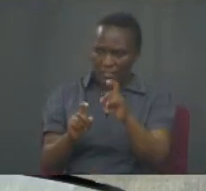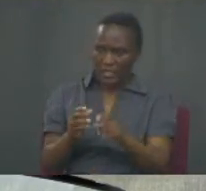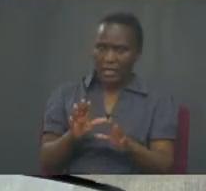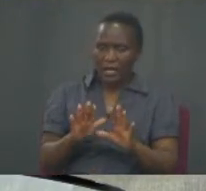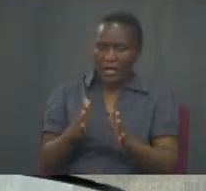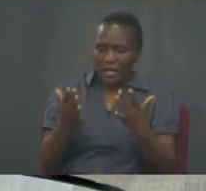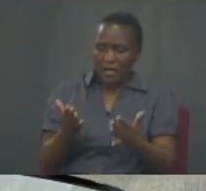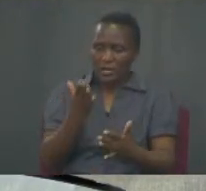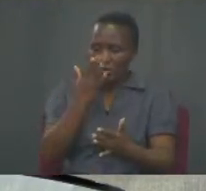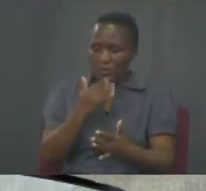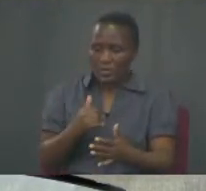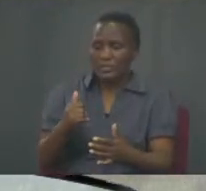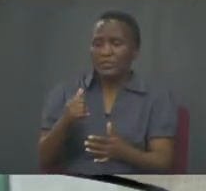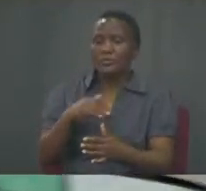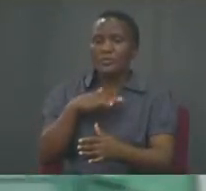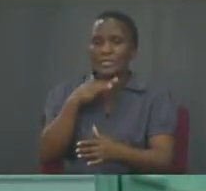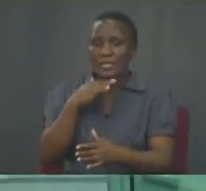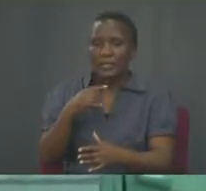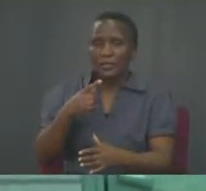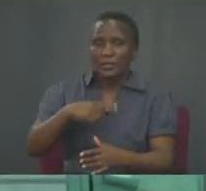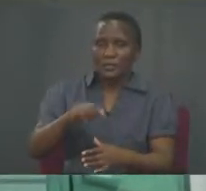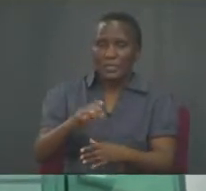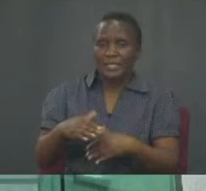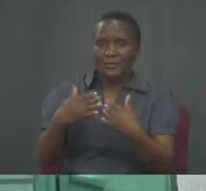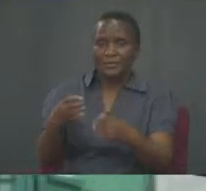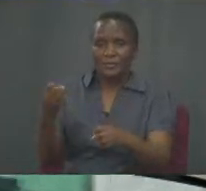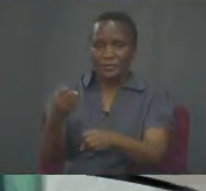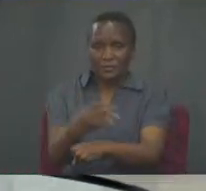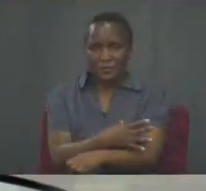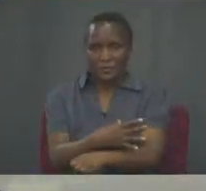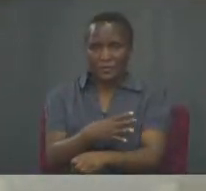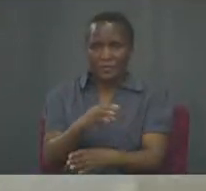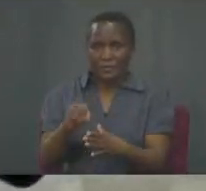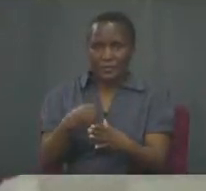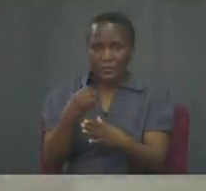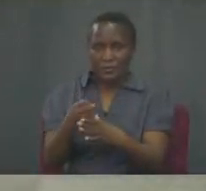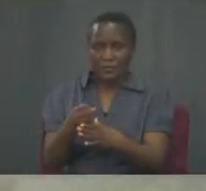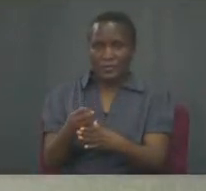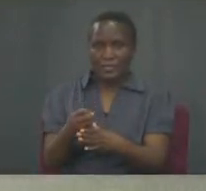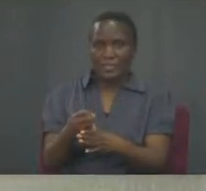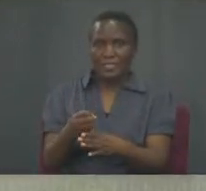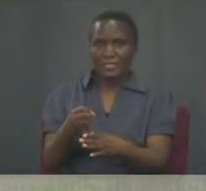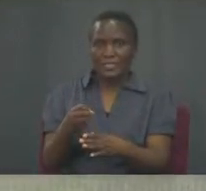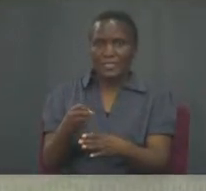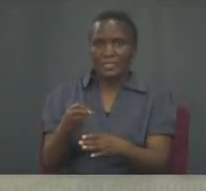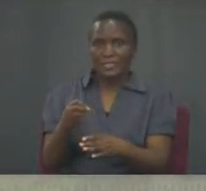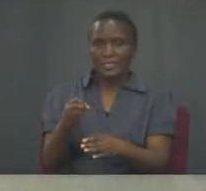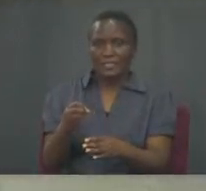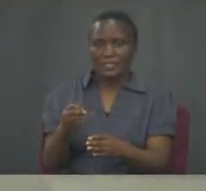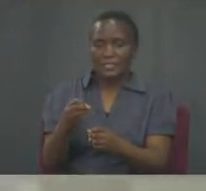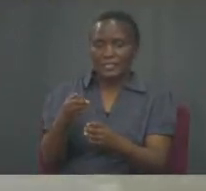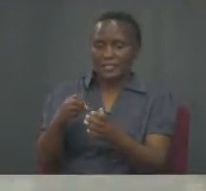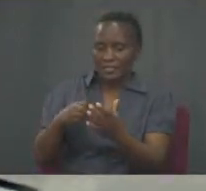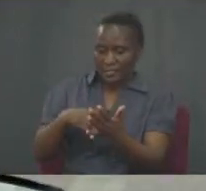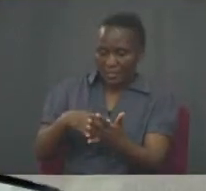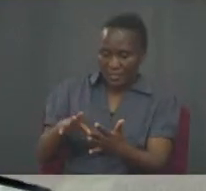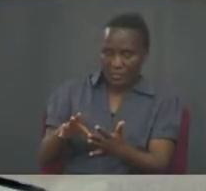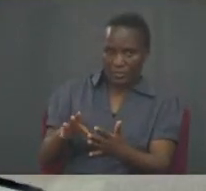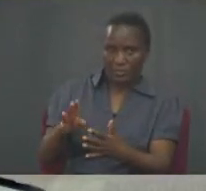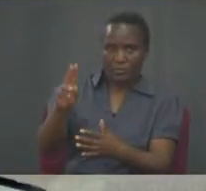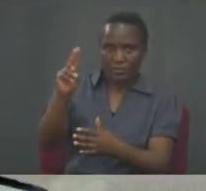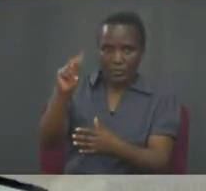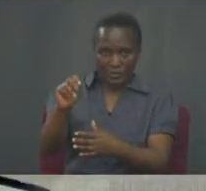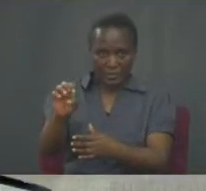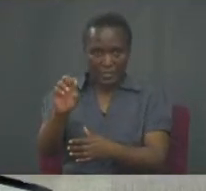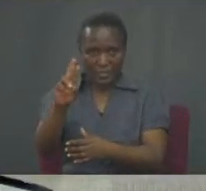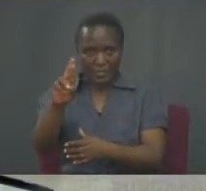with cancer, or we send you to Nero? People would say, give me cancer. Nero, no. And he was that cruel. And this